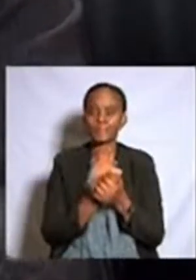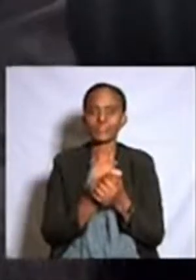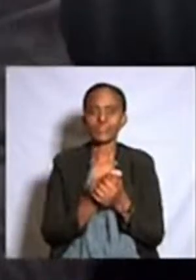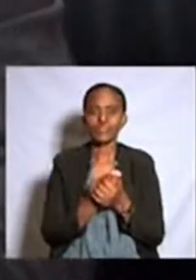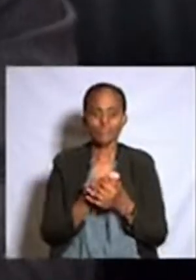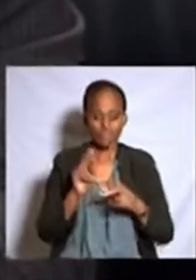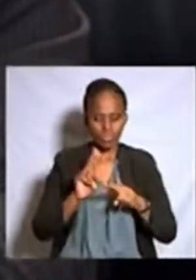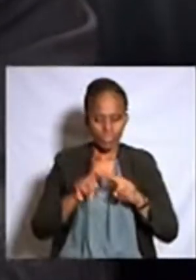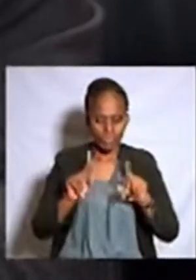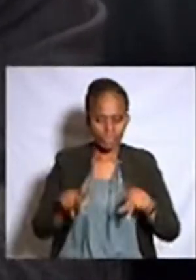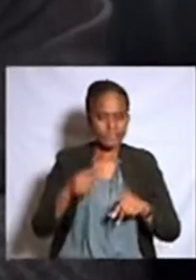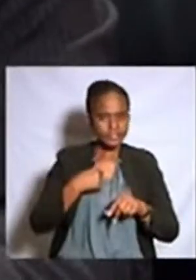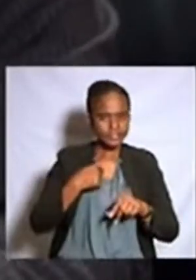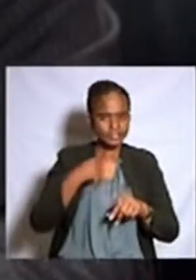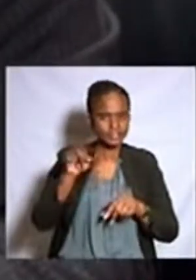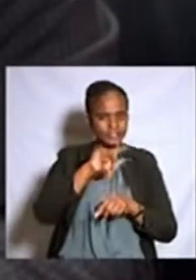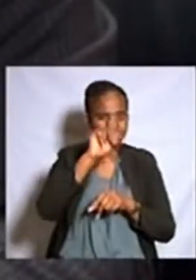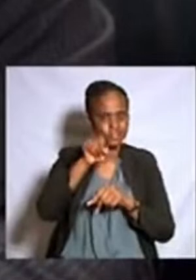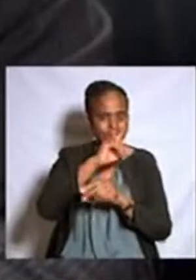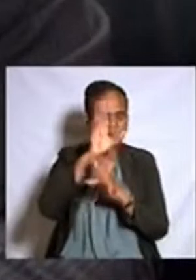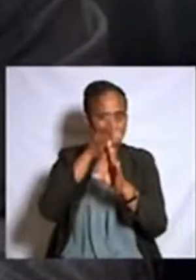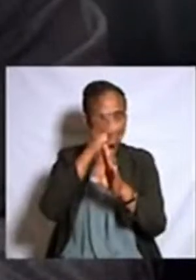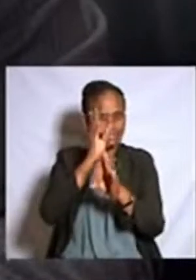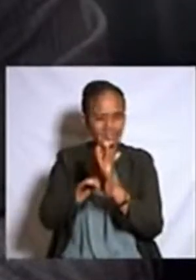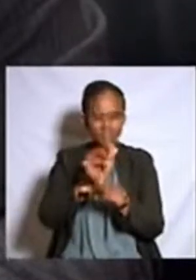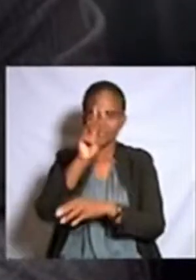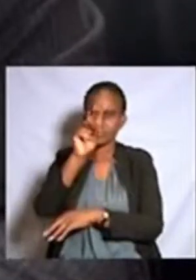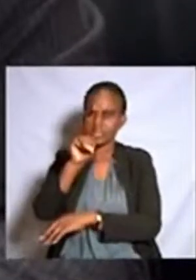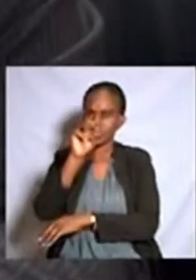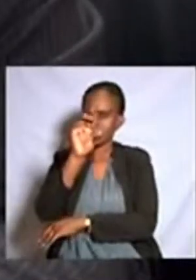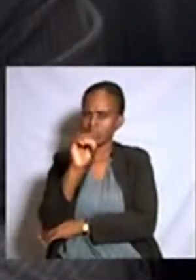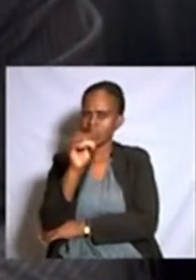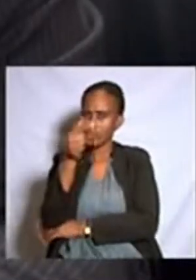my question goes on the mortgage without collateral.